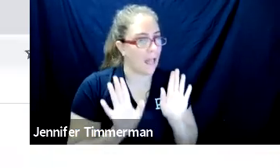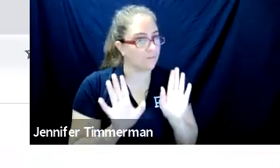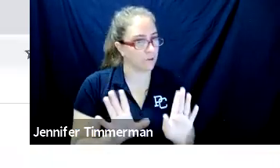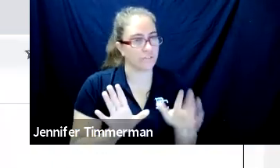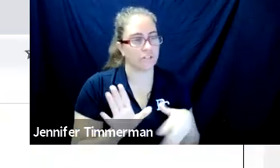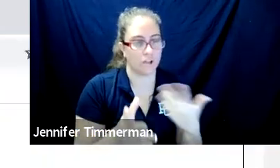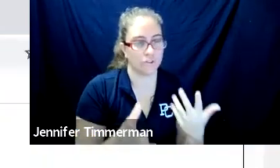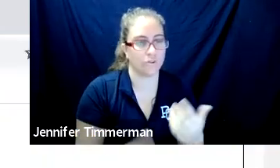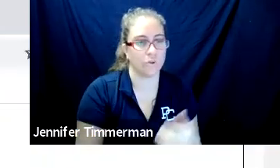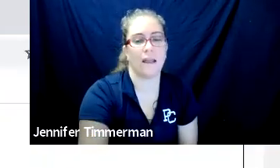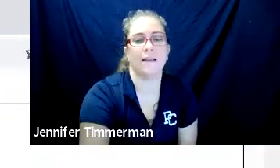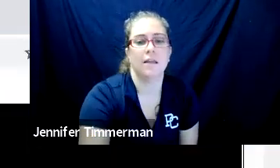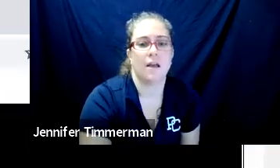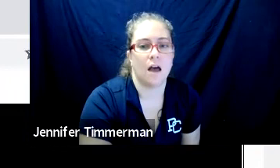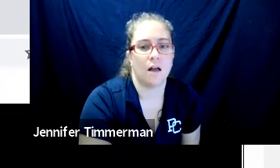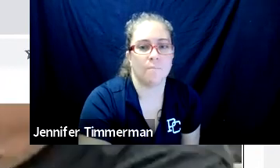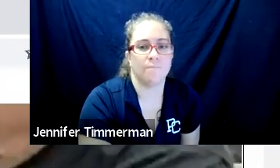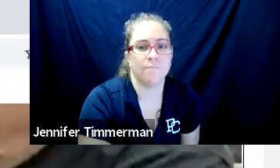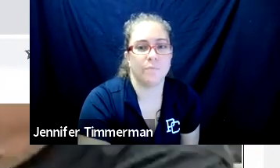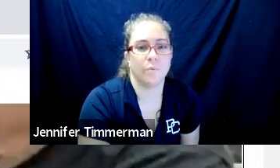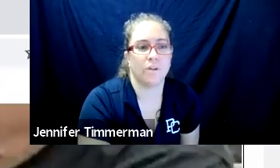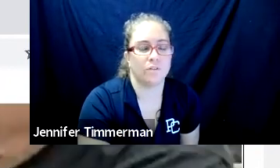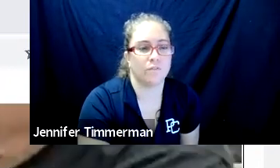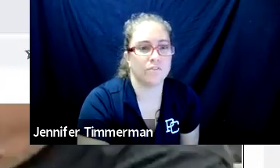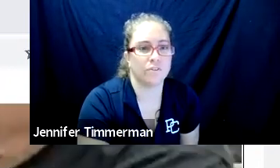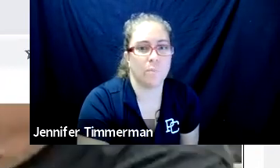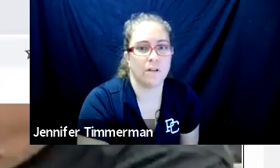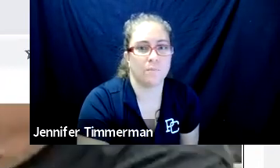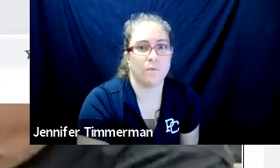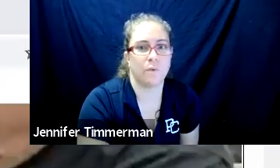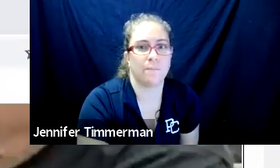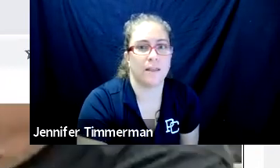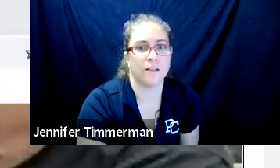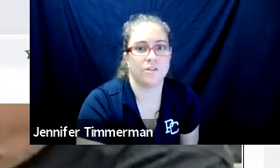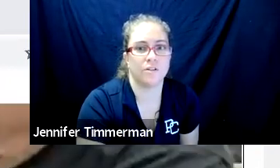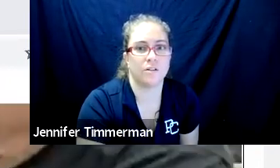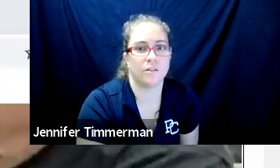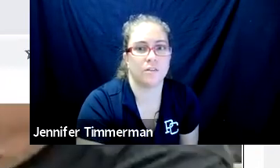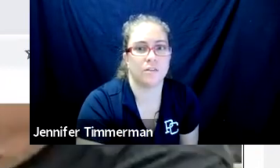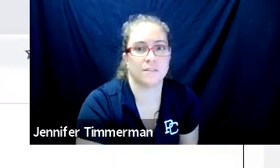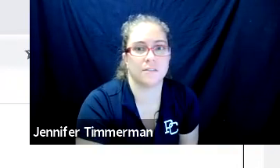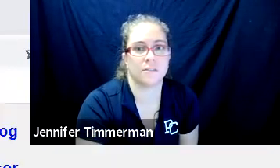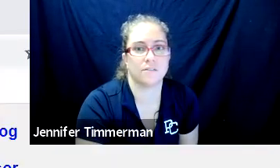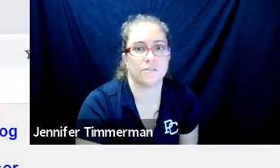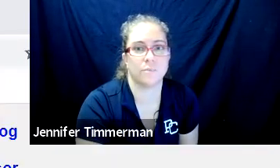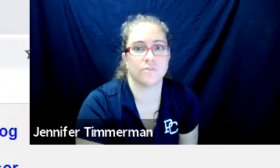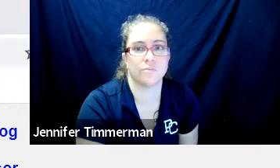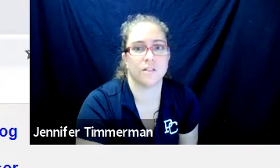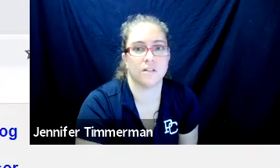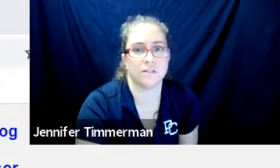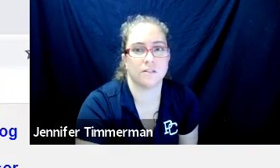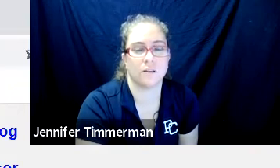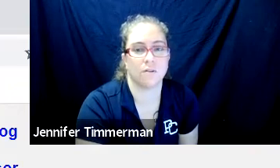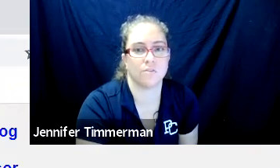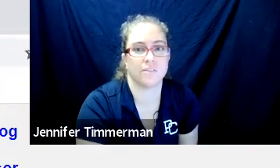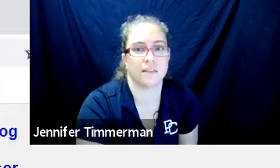overwhelming at first, and I'll show you why. When you first open up the web page, this is super zoomed in,